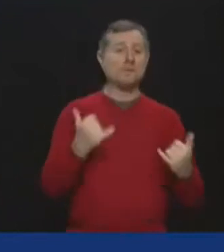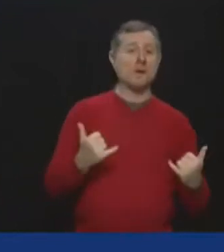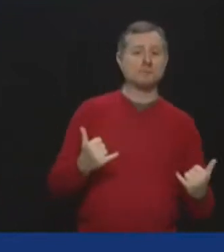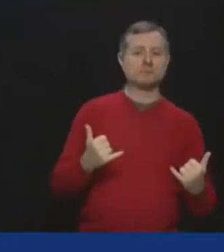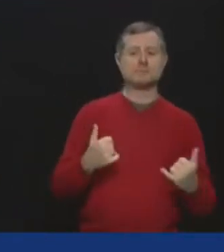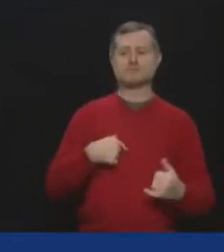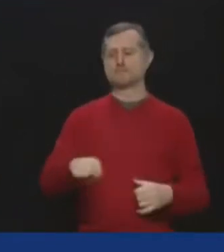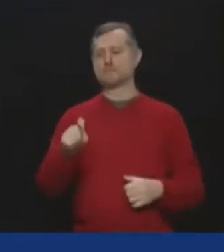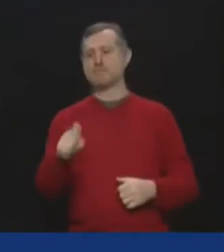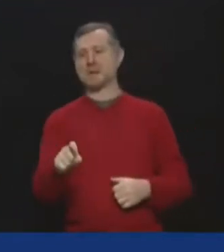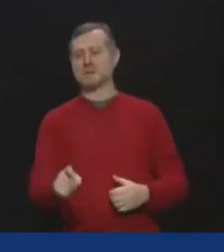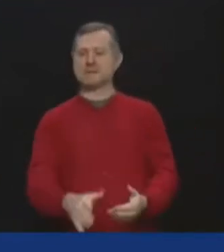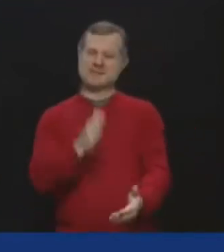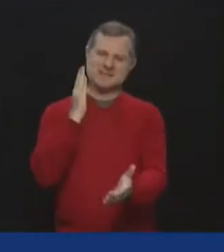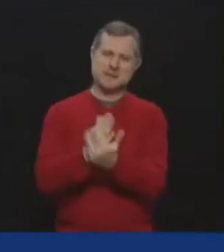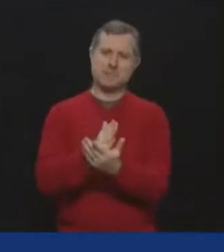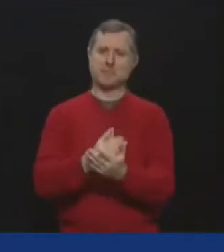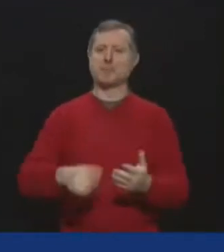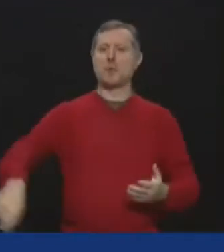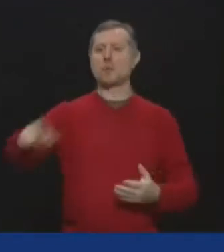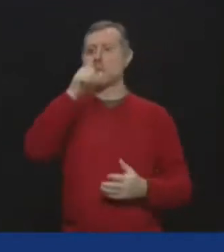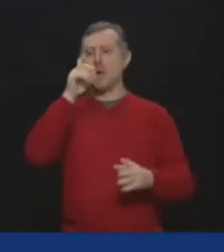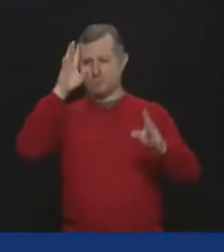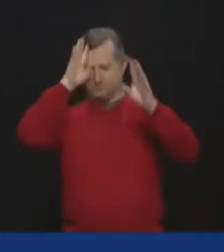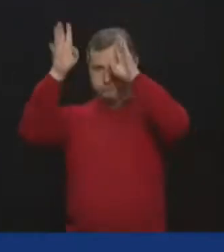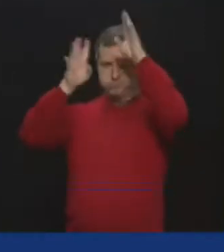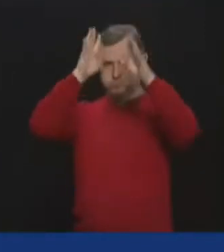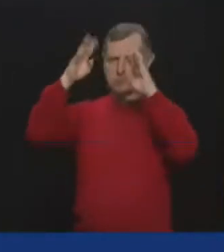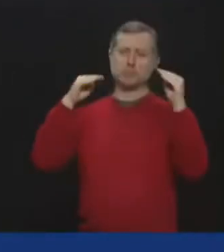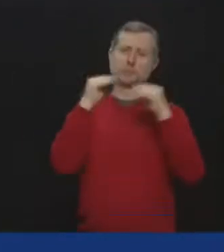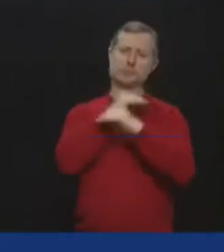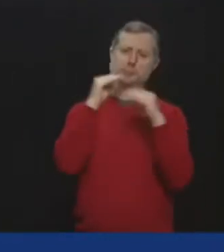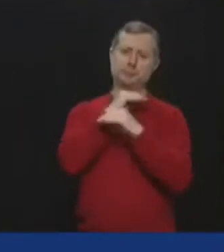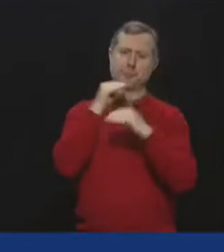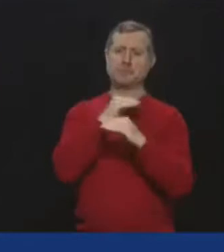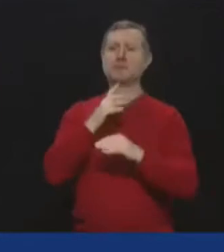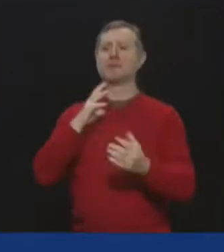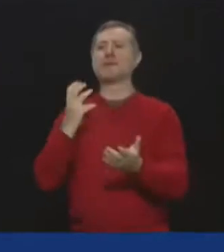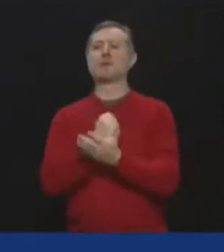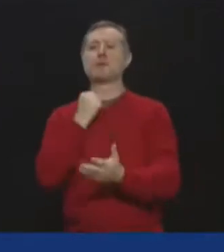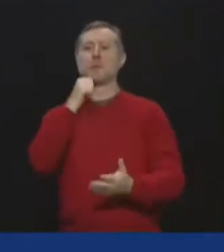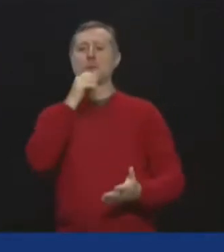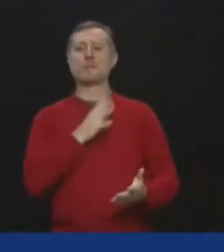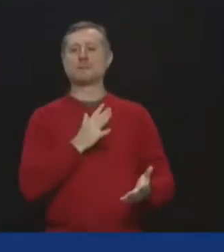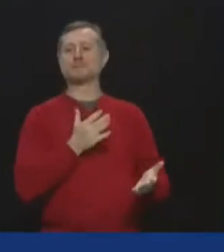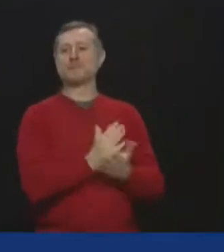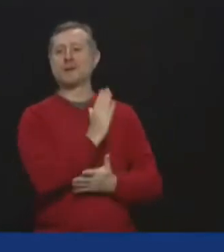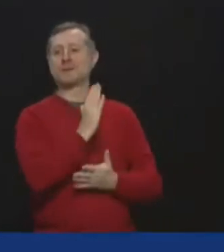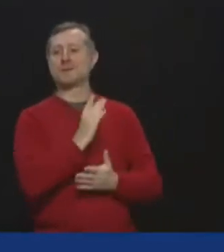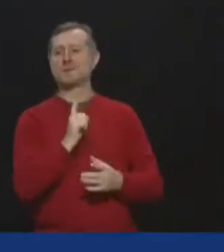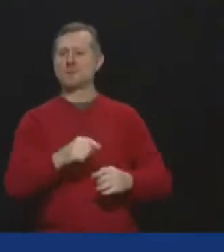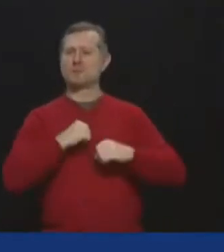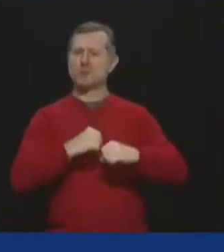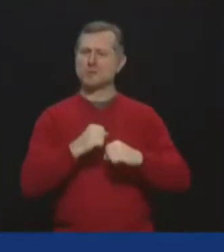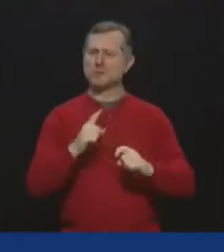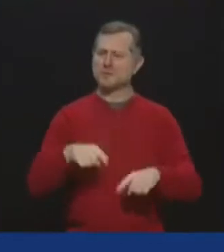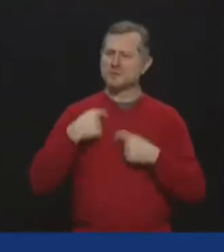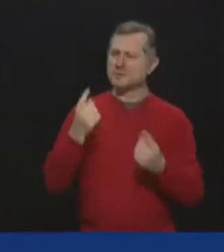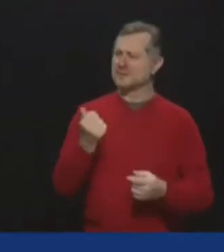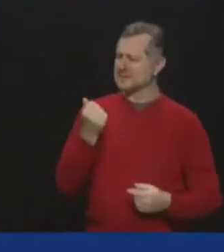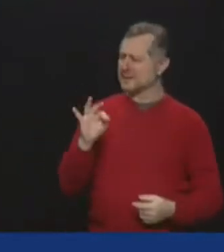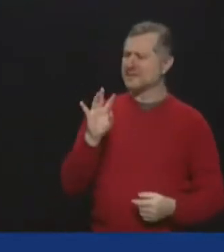stop extremists from taking women's rights away that have been protected nationwide since